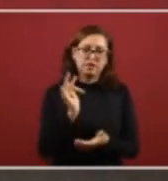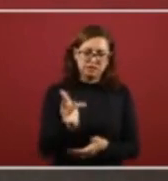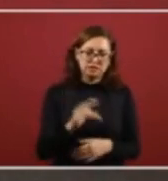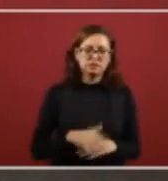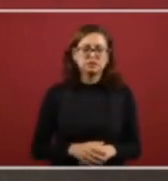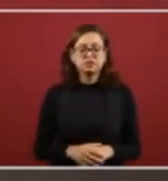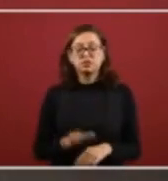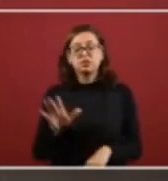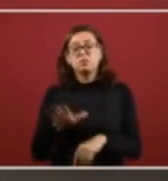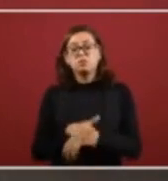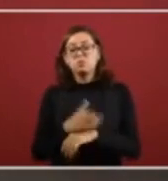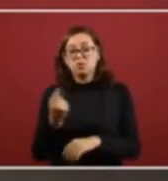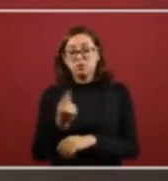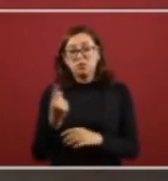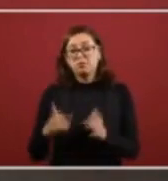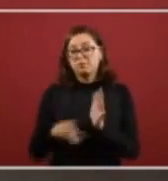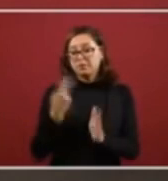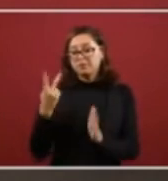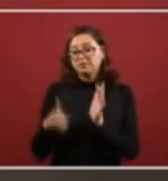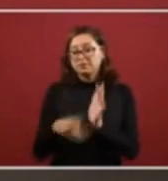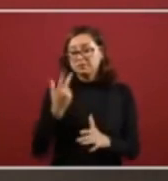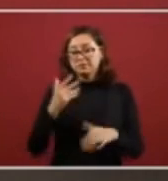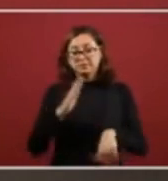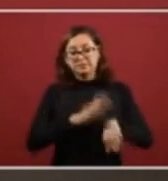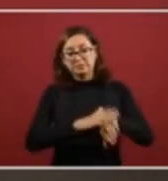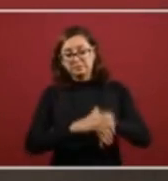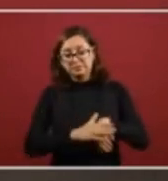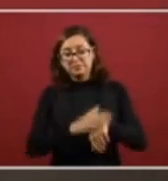because we've done this call out,